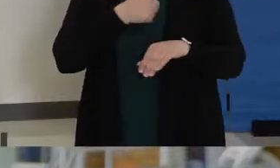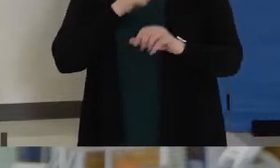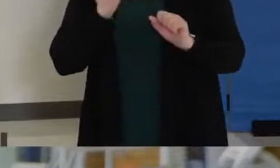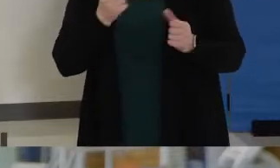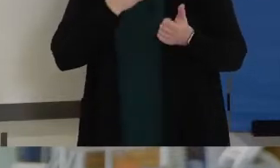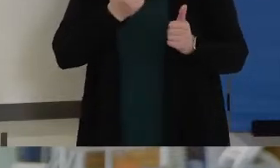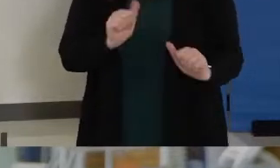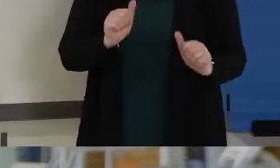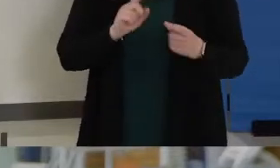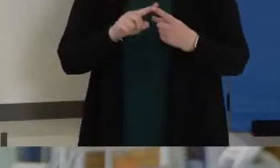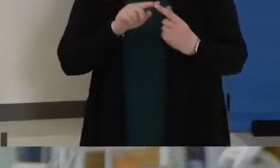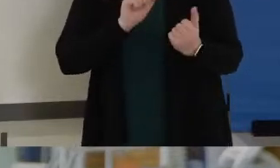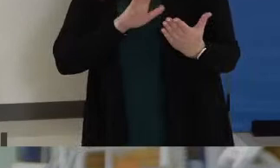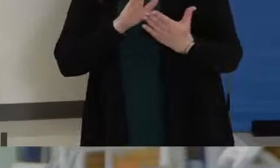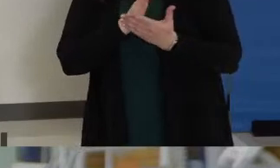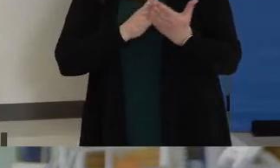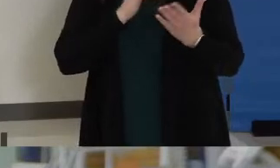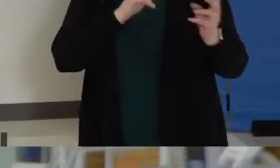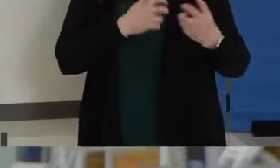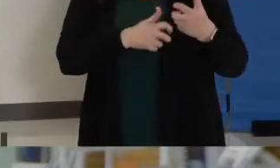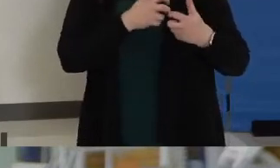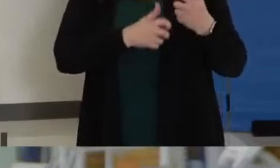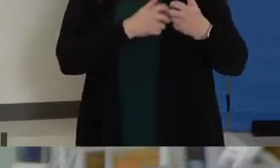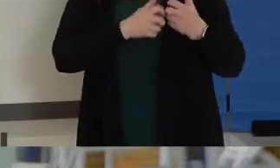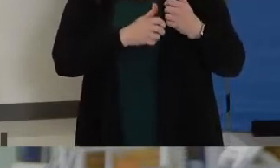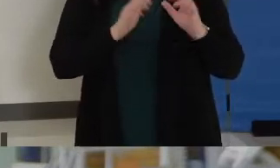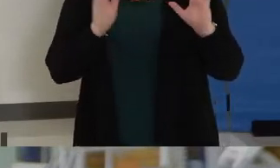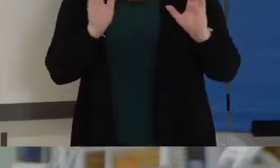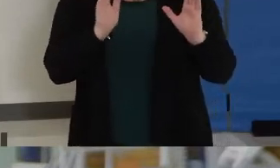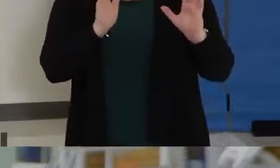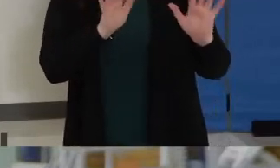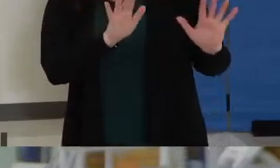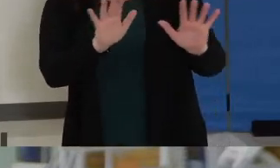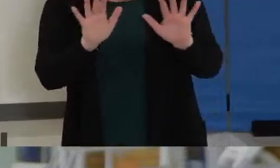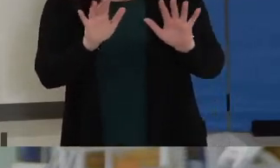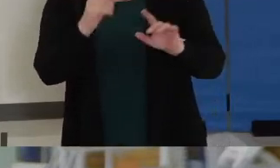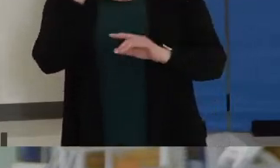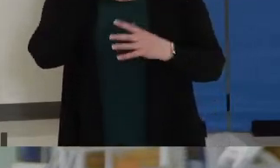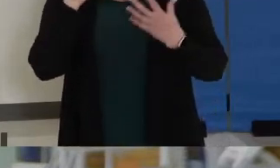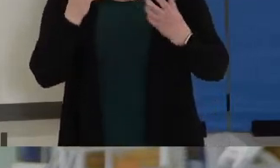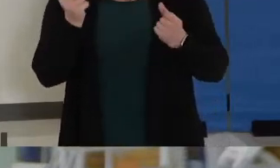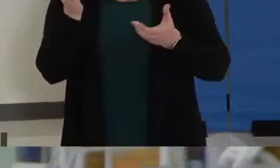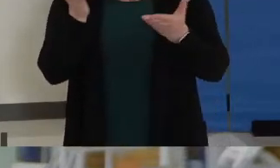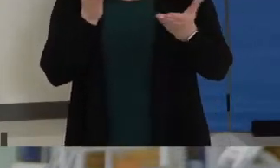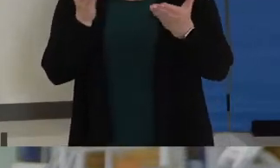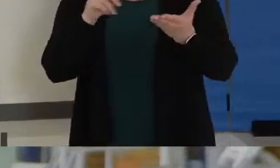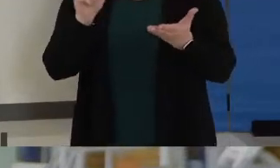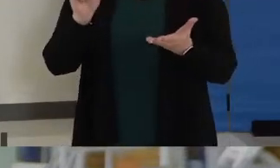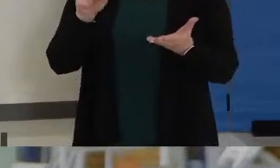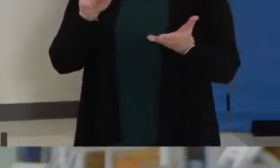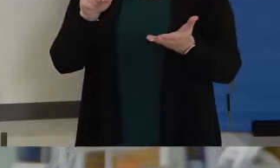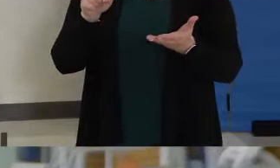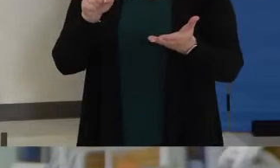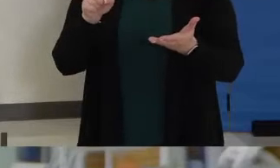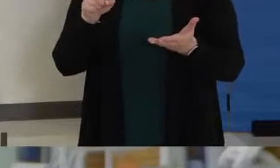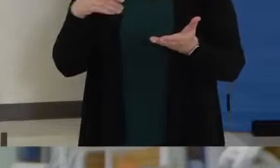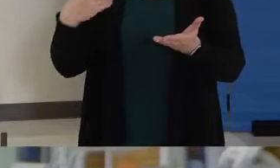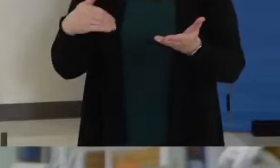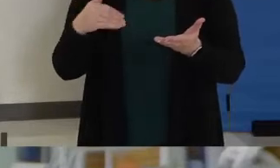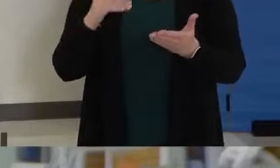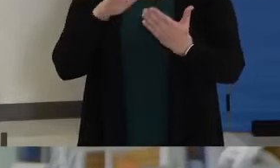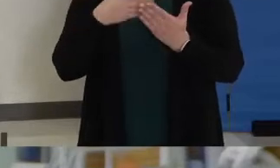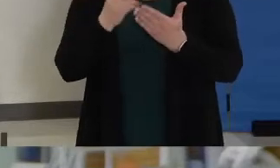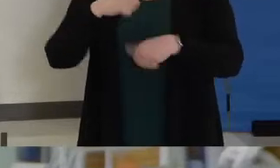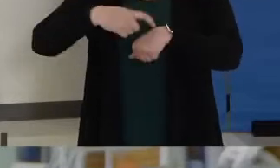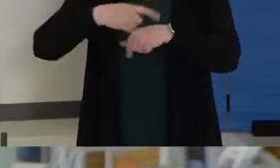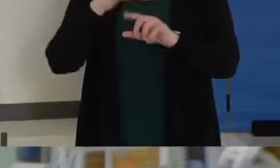try to address some of these issues. Of course, the mental health services needed, I hear all the time from our